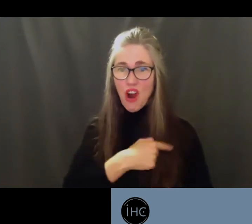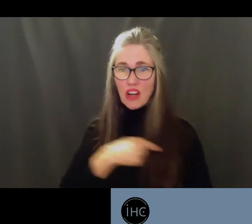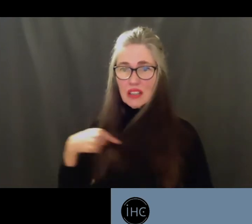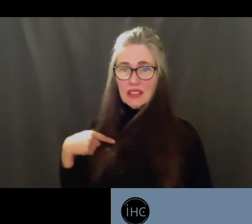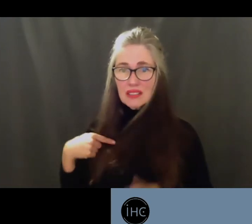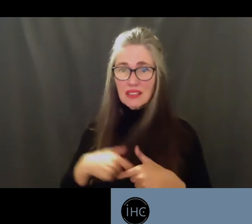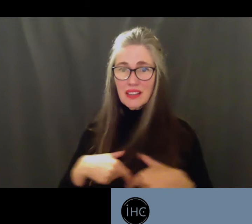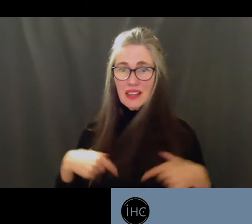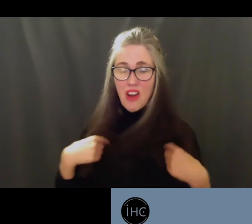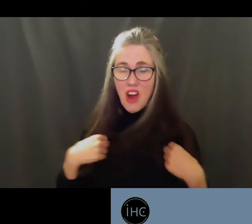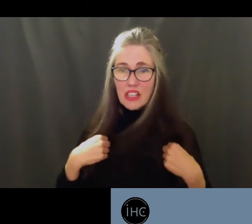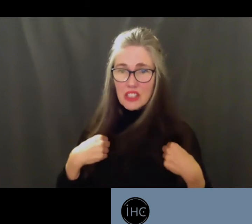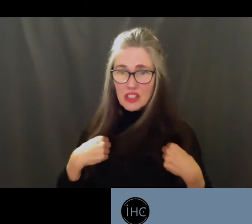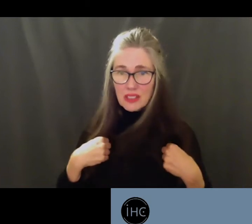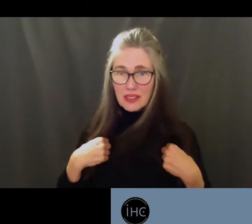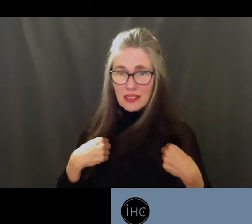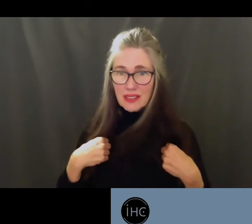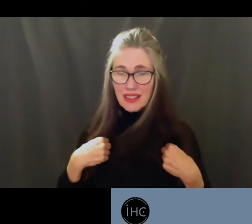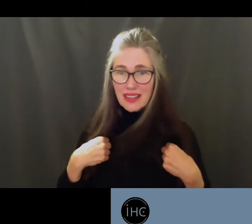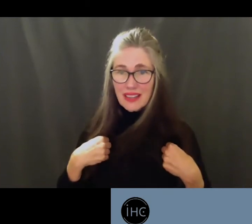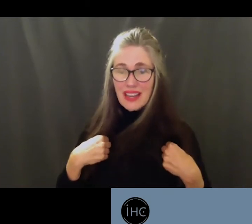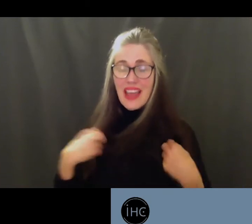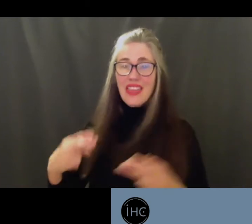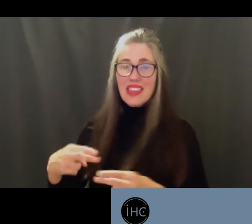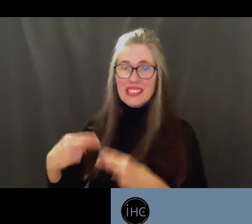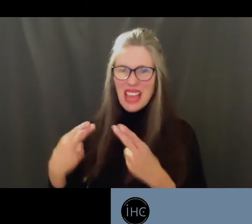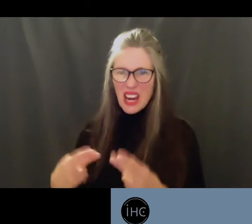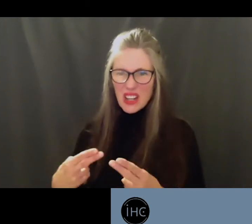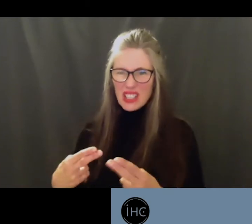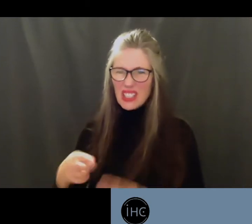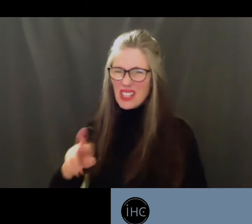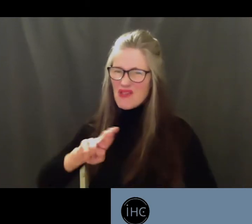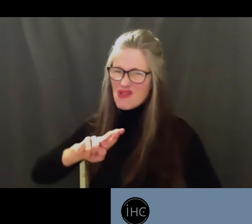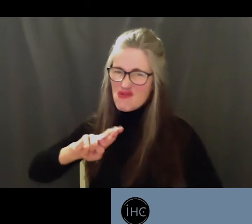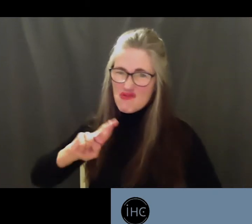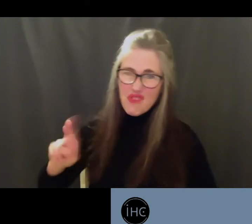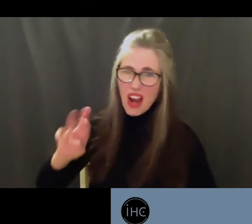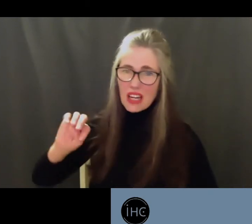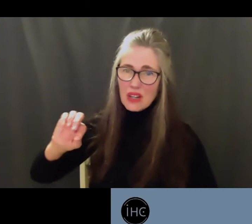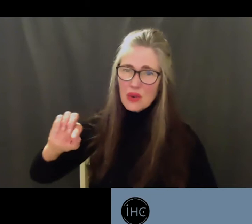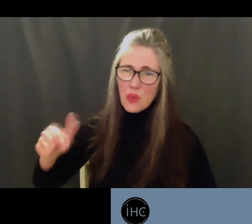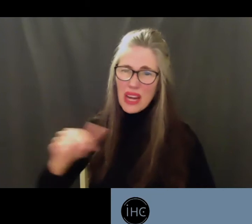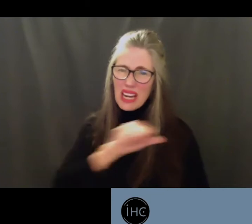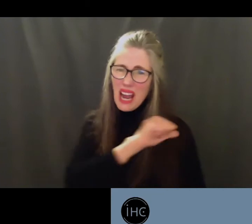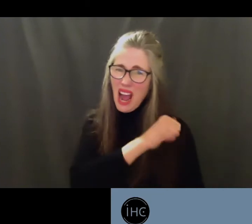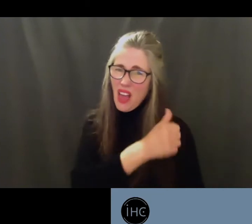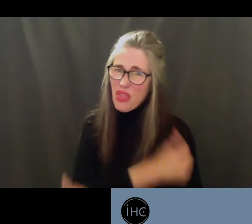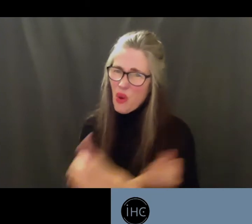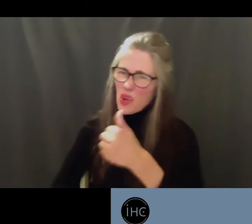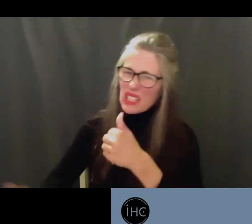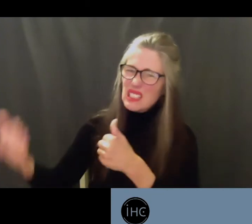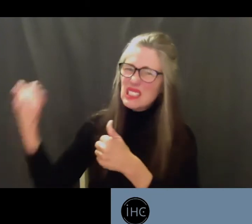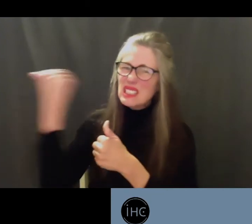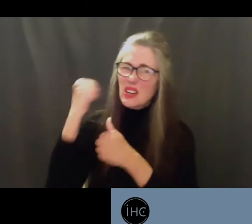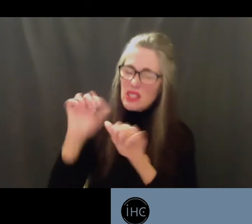this global, this whole heritage of right-wing authoritarianism is being denied. The violence of it is being denied. So I